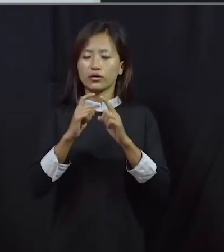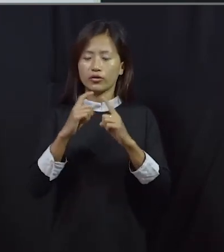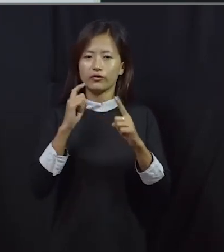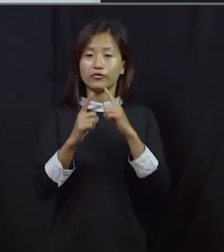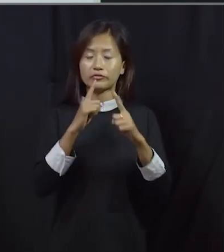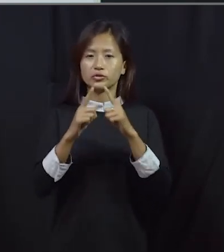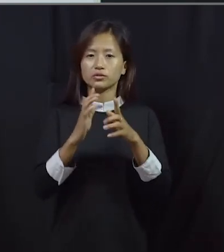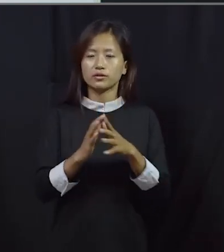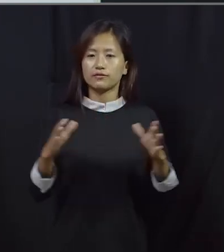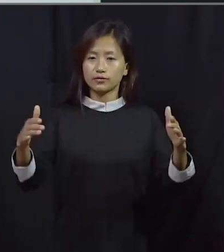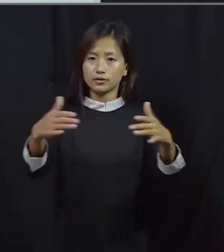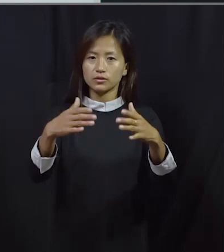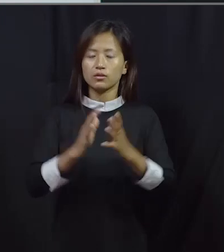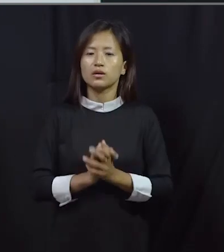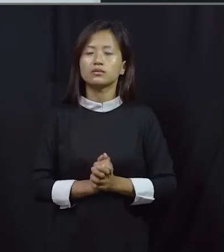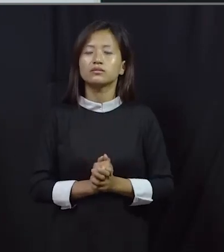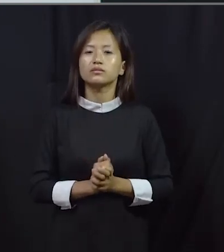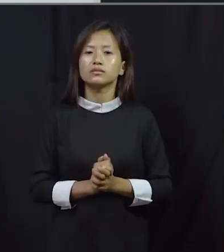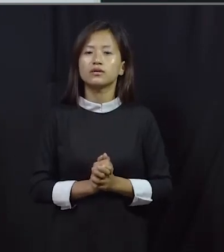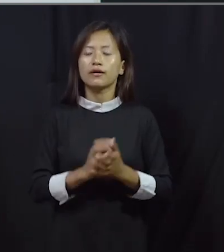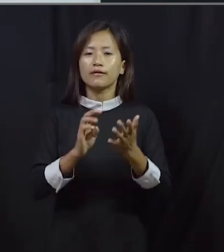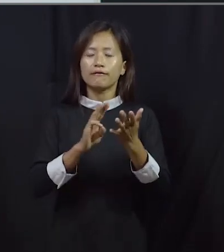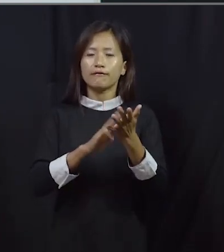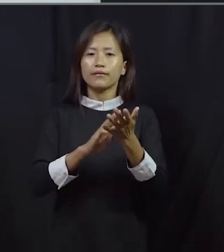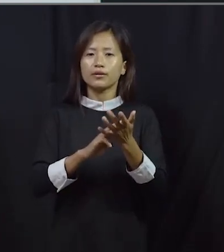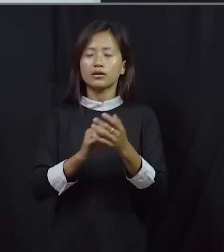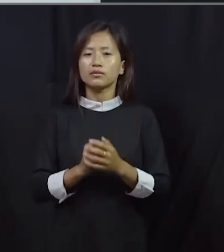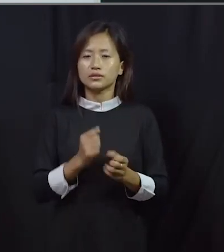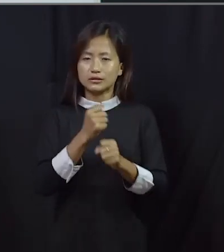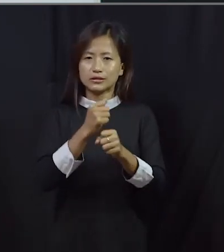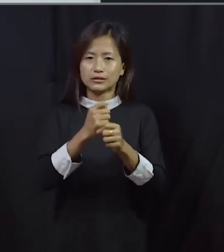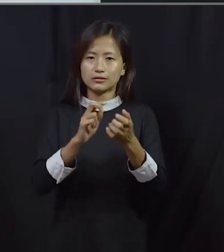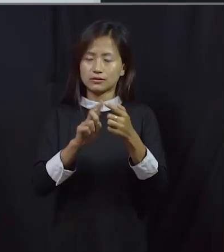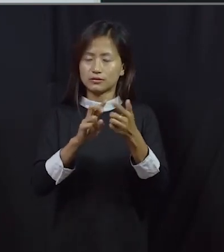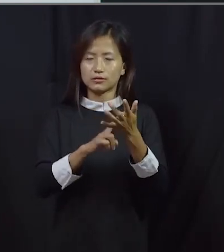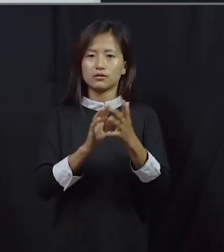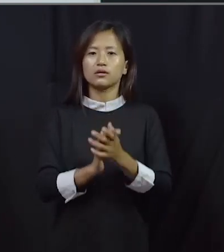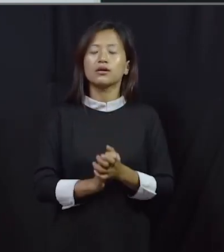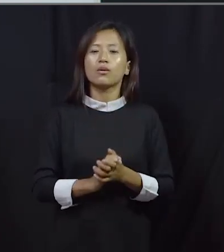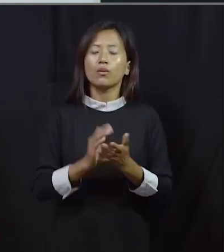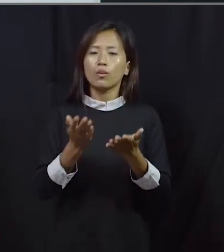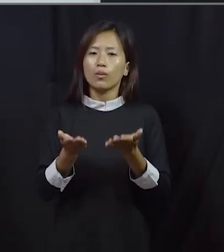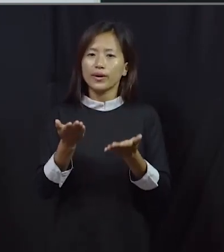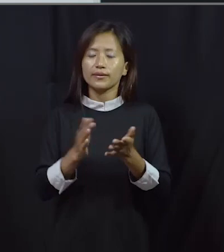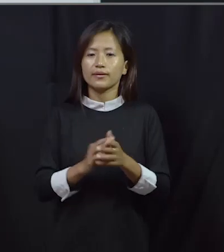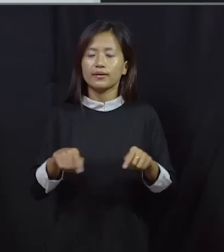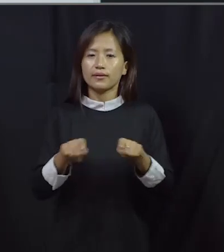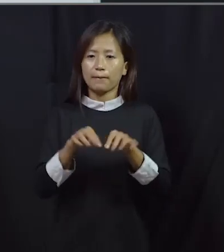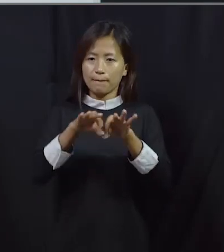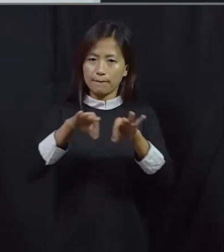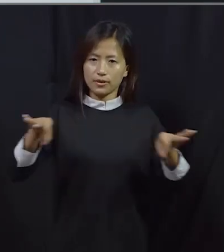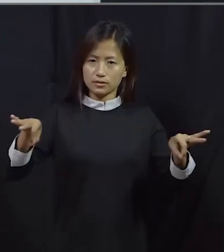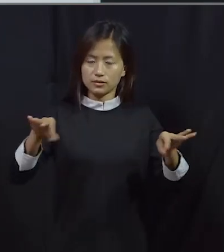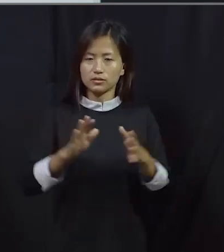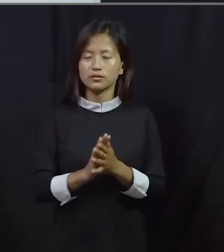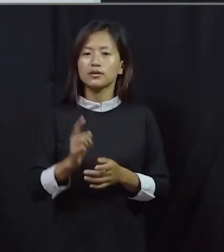organized, which is known as General Conference of Weight and Measure. General Conference of what? Weight and Measure in 1960. In which year?